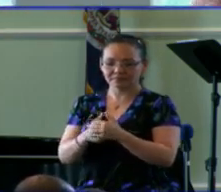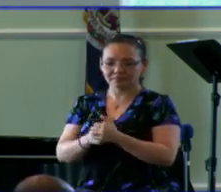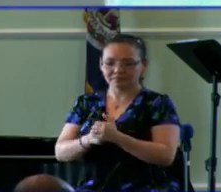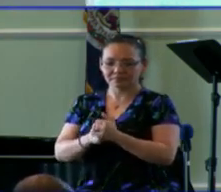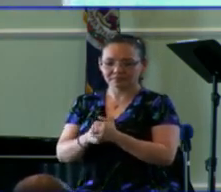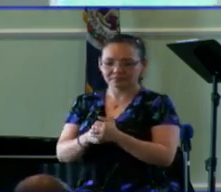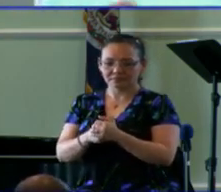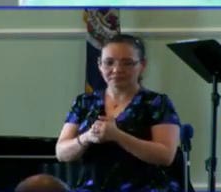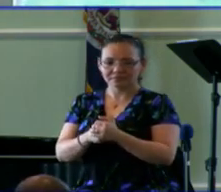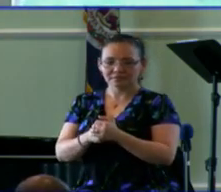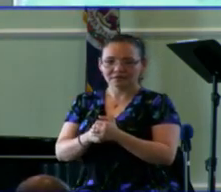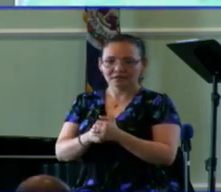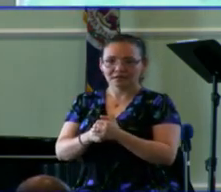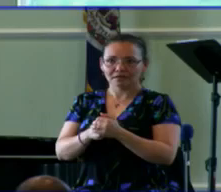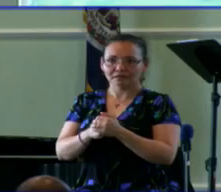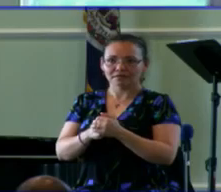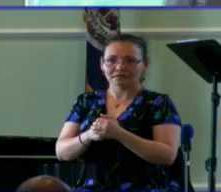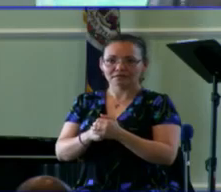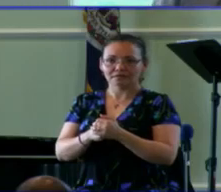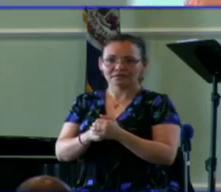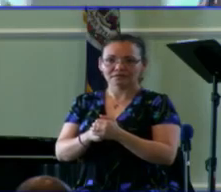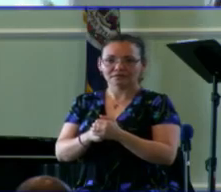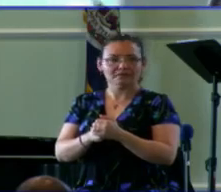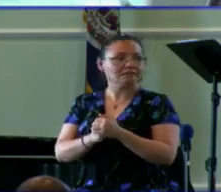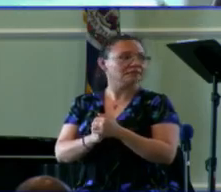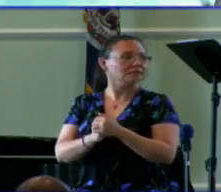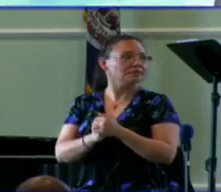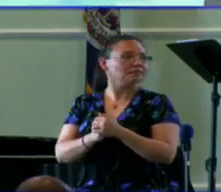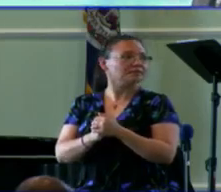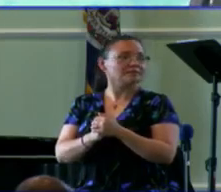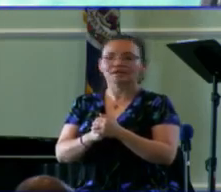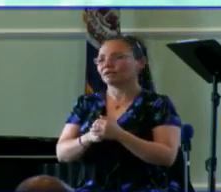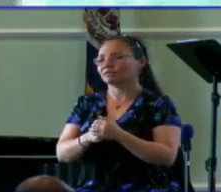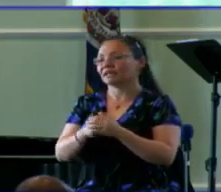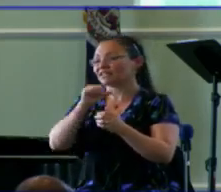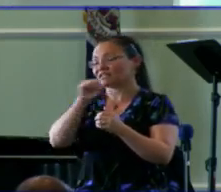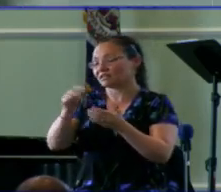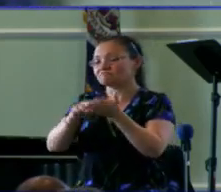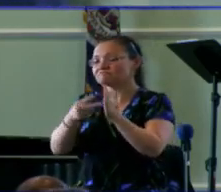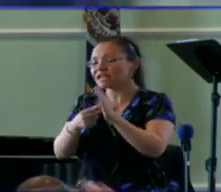let me bring some balance. That is not to say that we shouldn't come to church, amen?